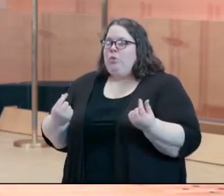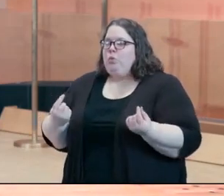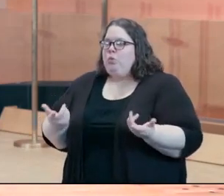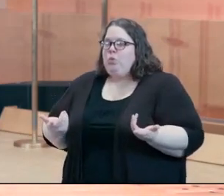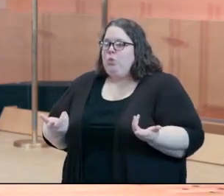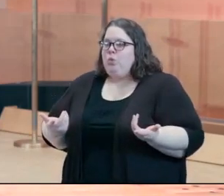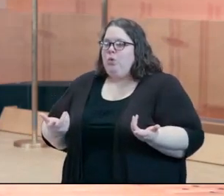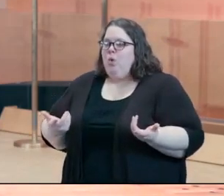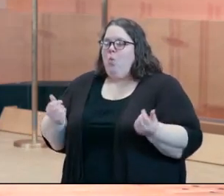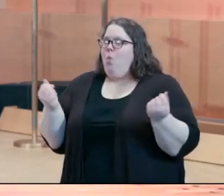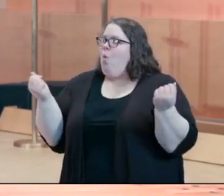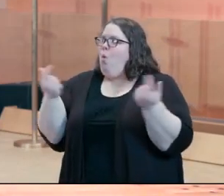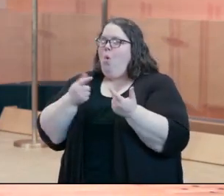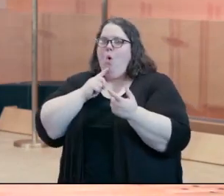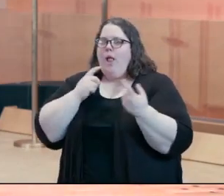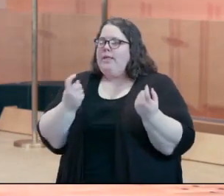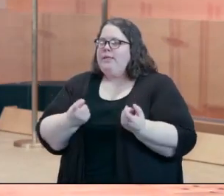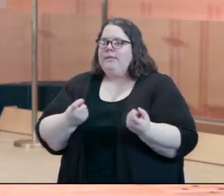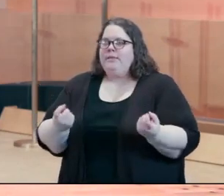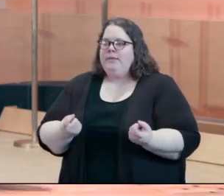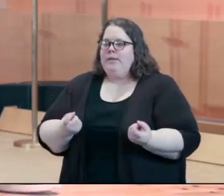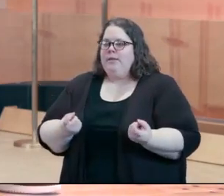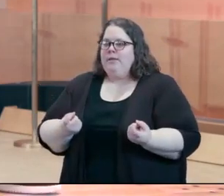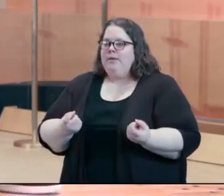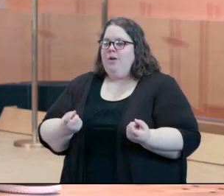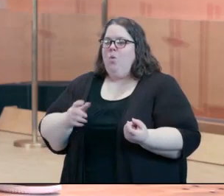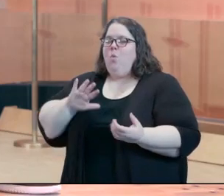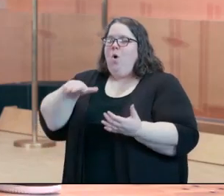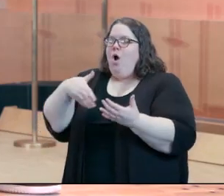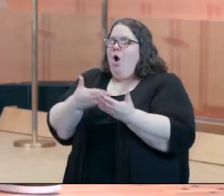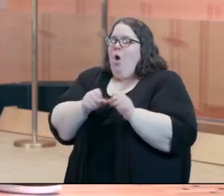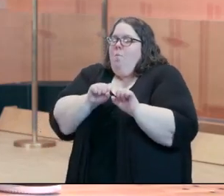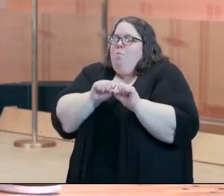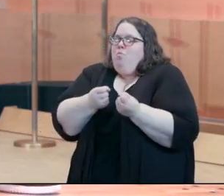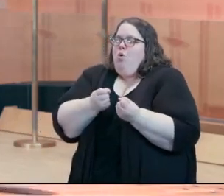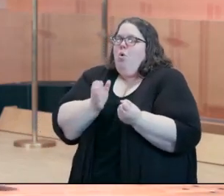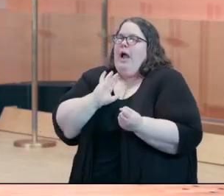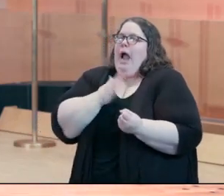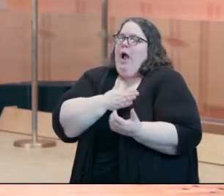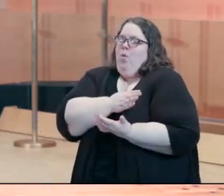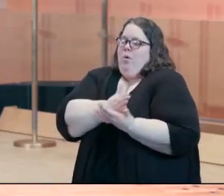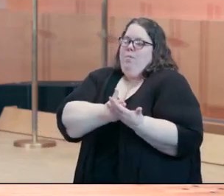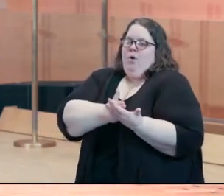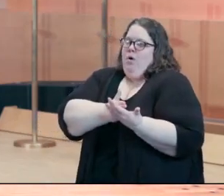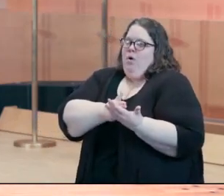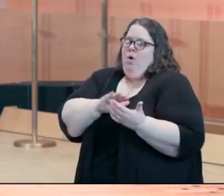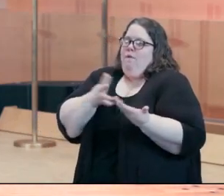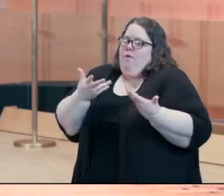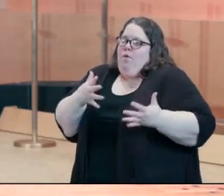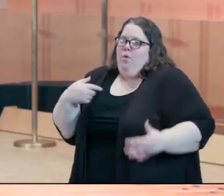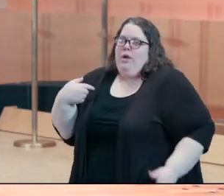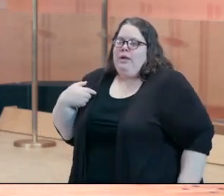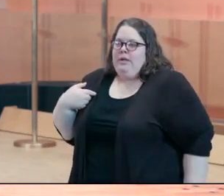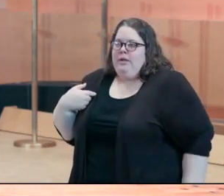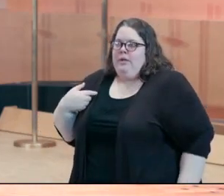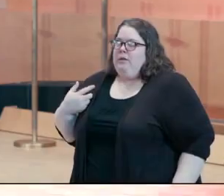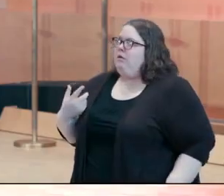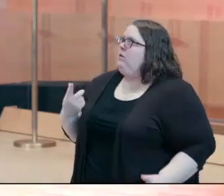end of this covenant relationship with God. And so the question is God going